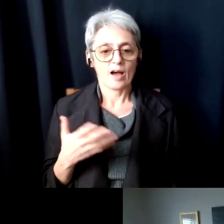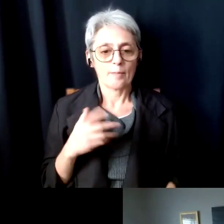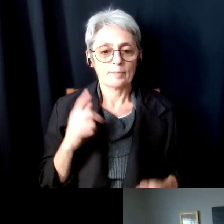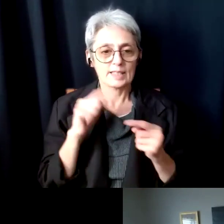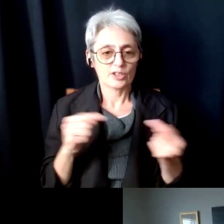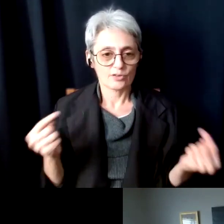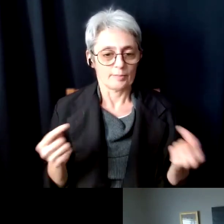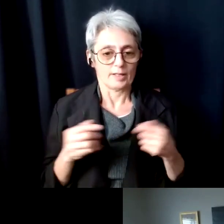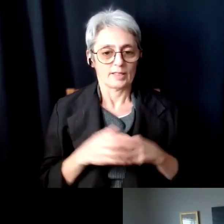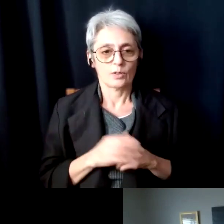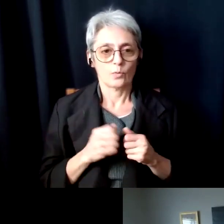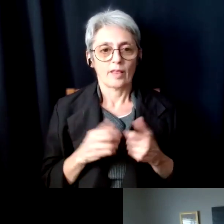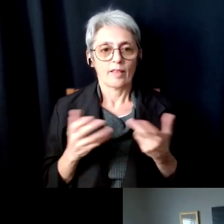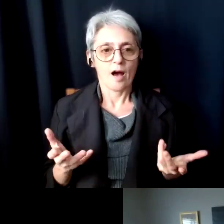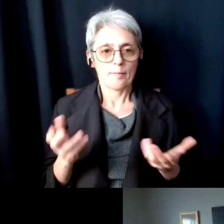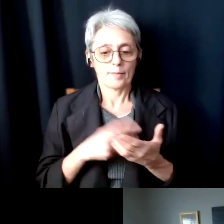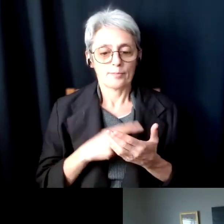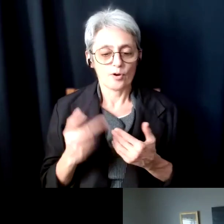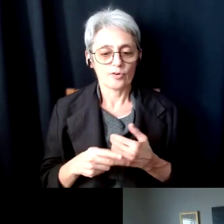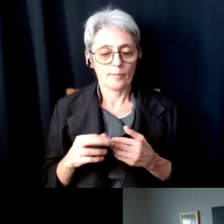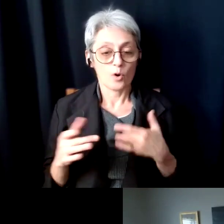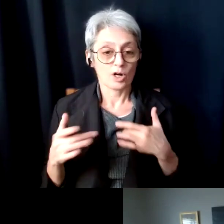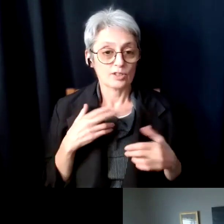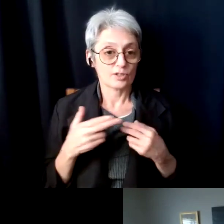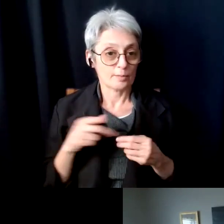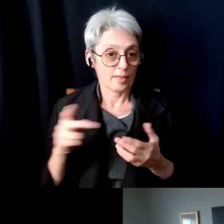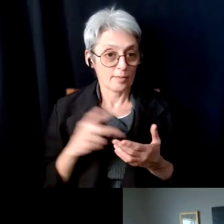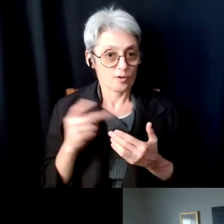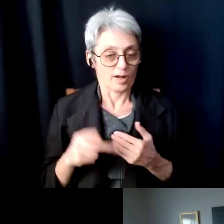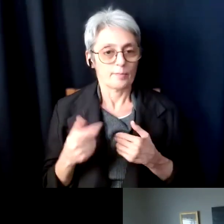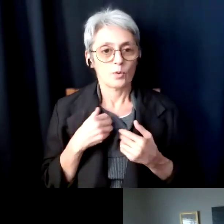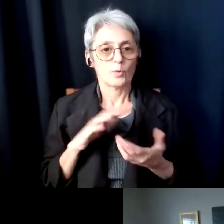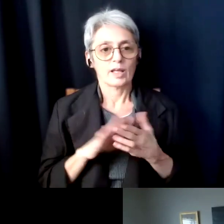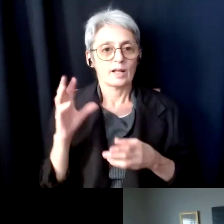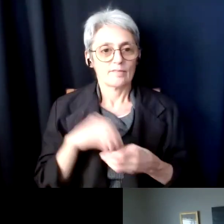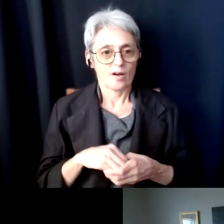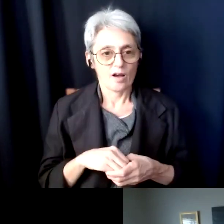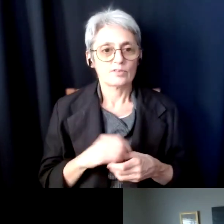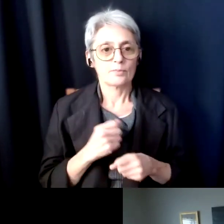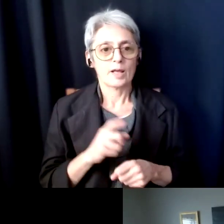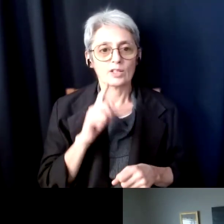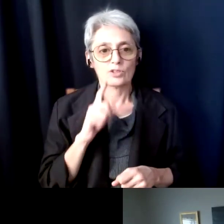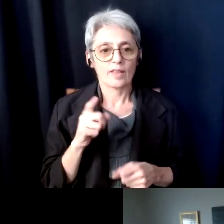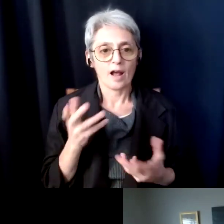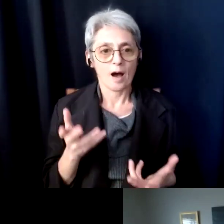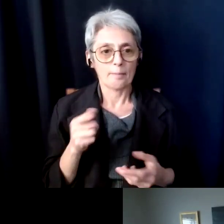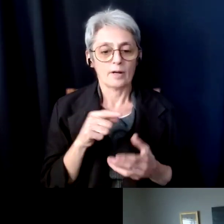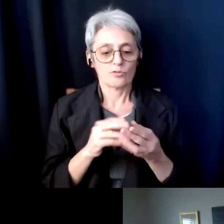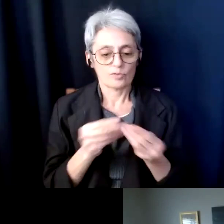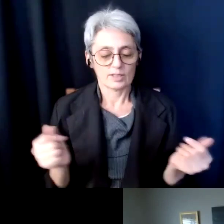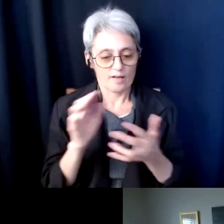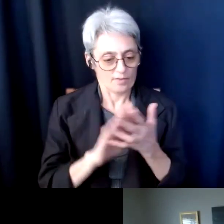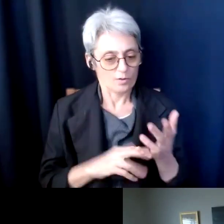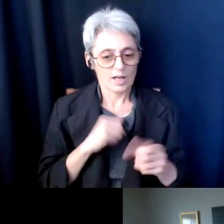disagreements with the program or concerns about the program. We also step in to make sure that those are resolved and work with our